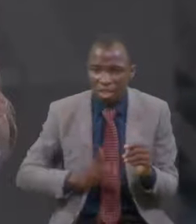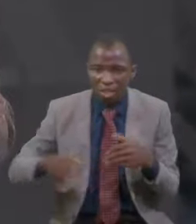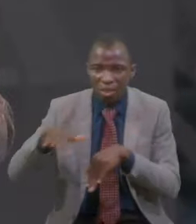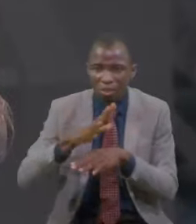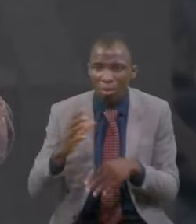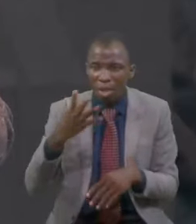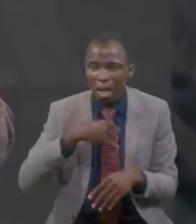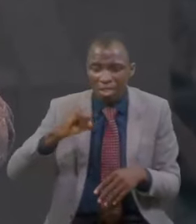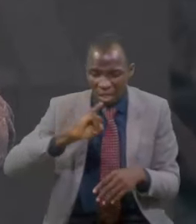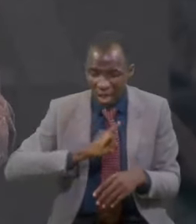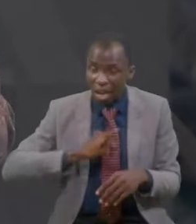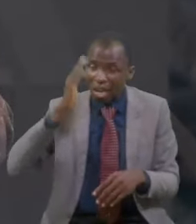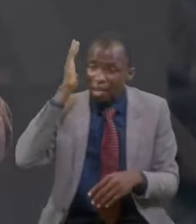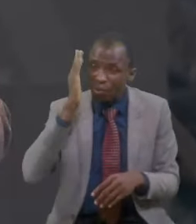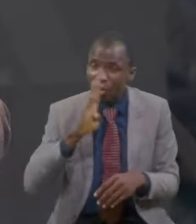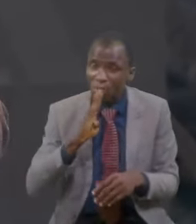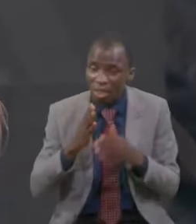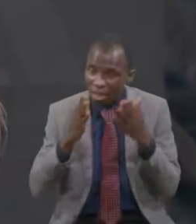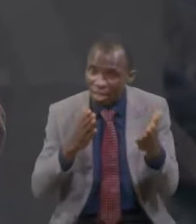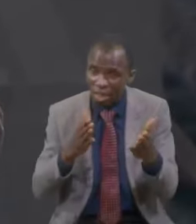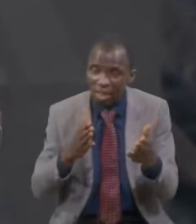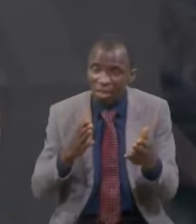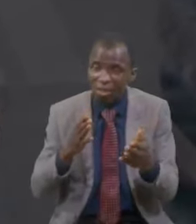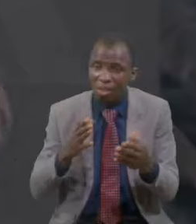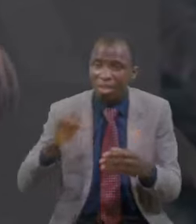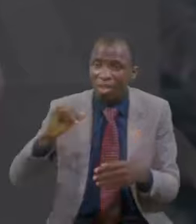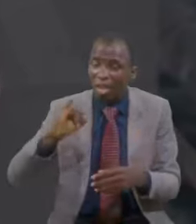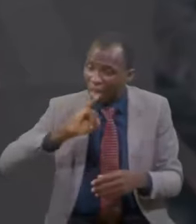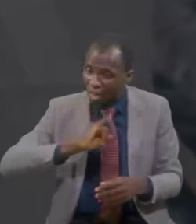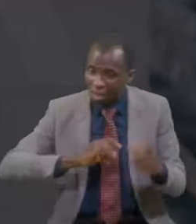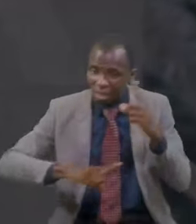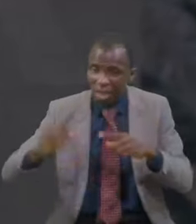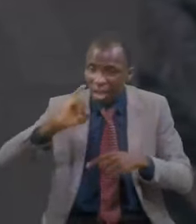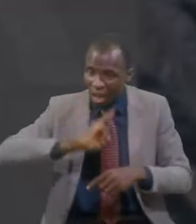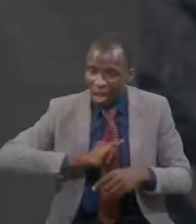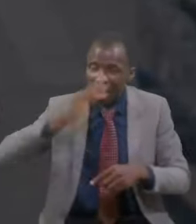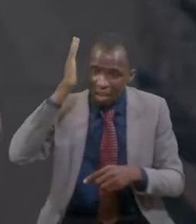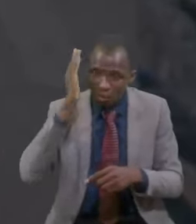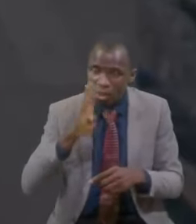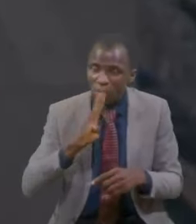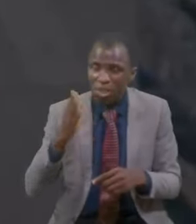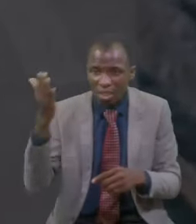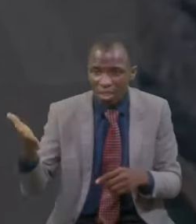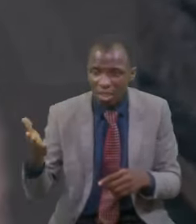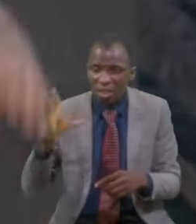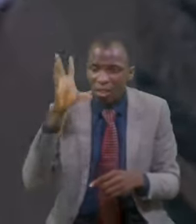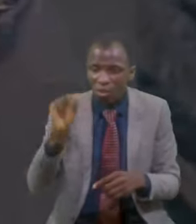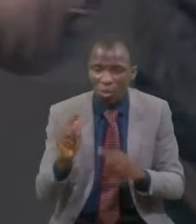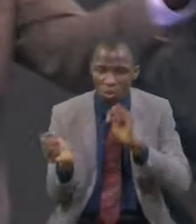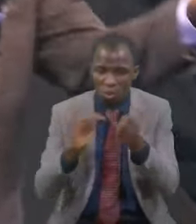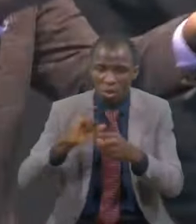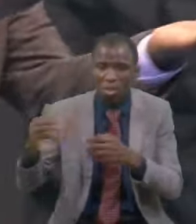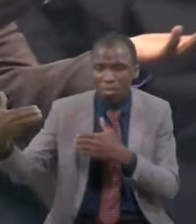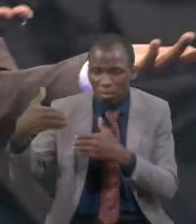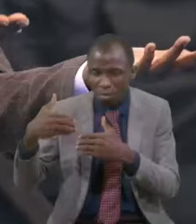there. I will be there. No turning back. No turning back. That's